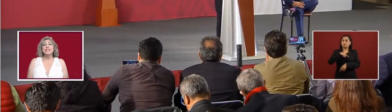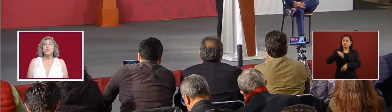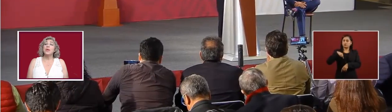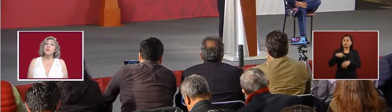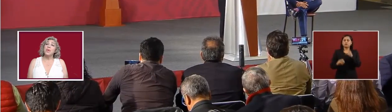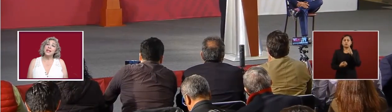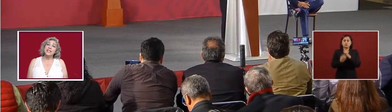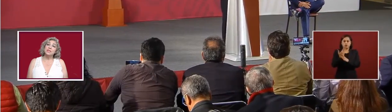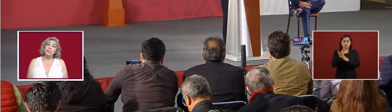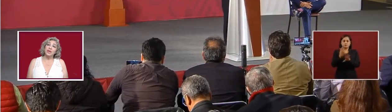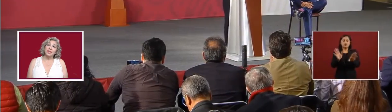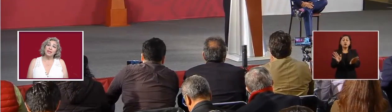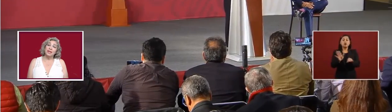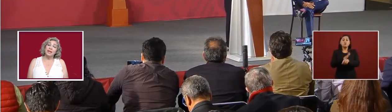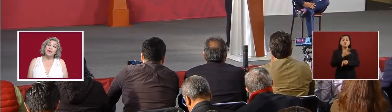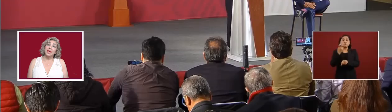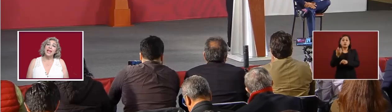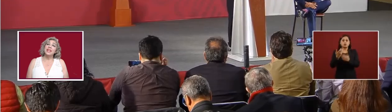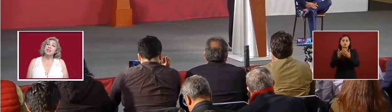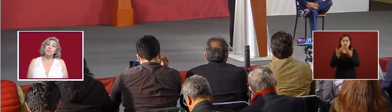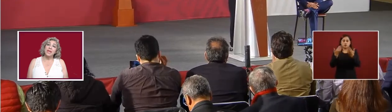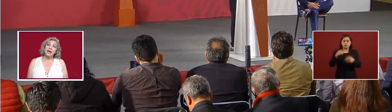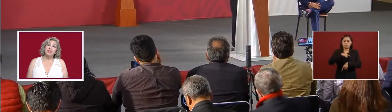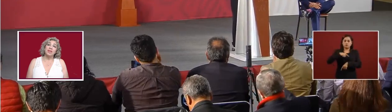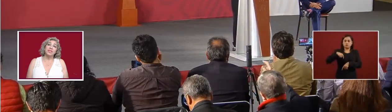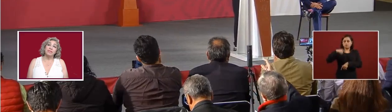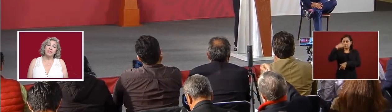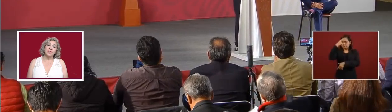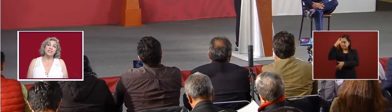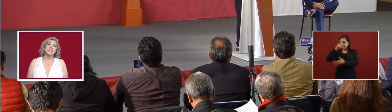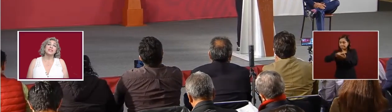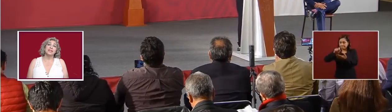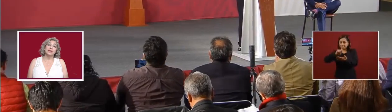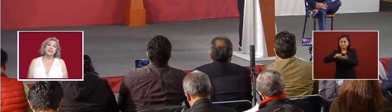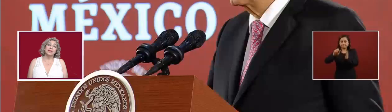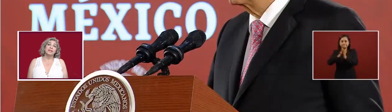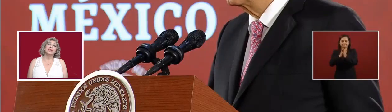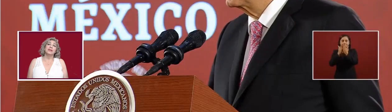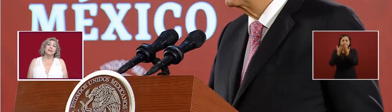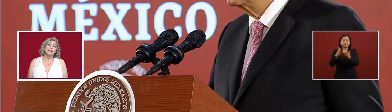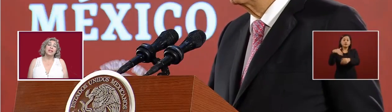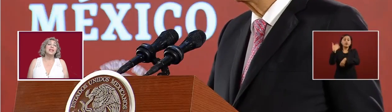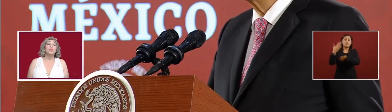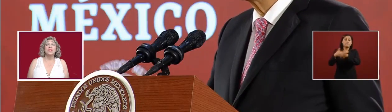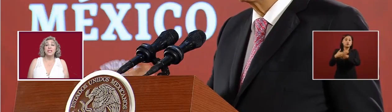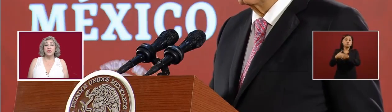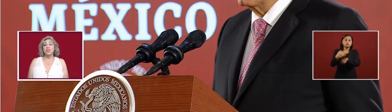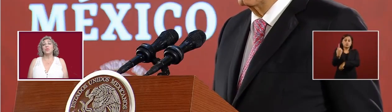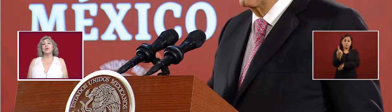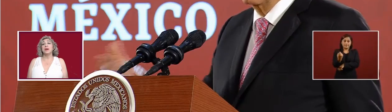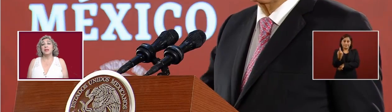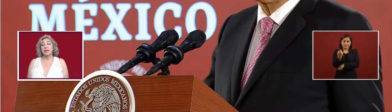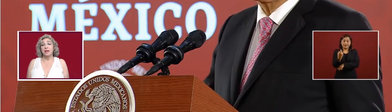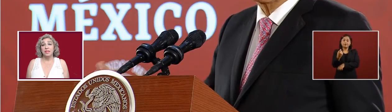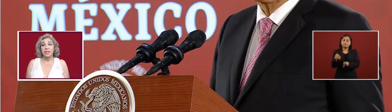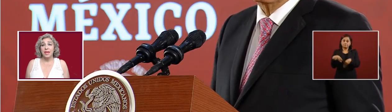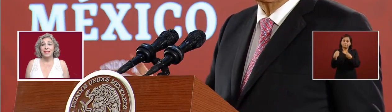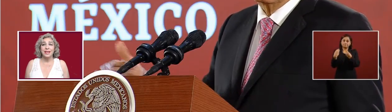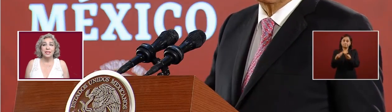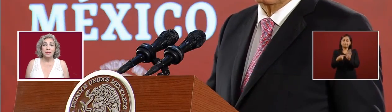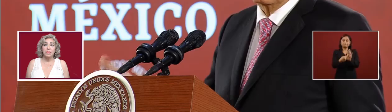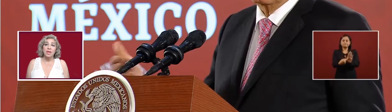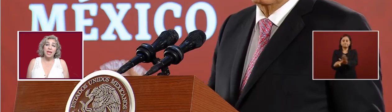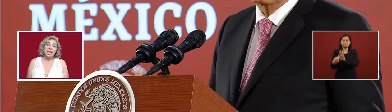And that's why we're writing this book. And it'll be out on the 1st. And we'll let you know on, on,